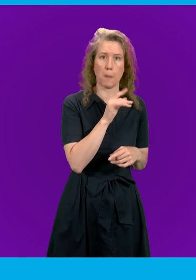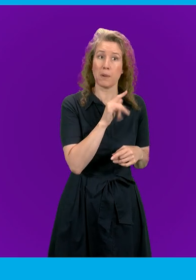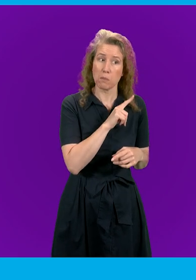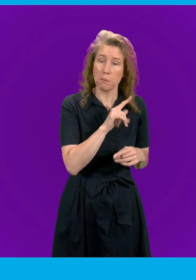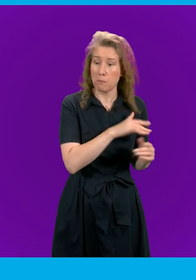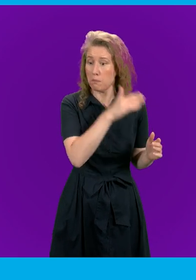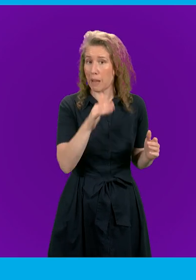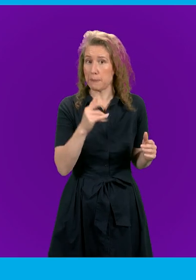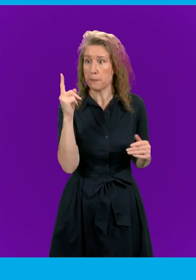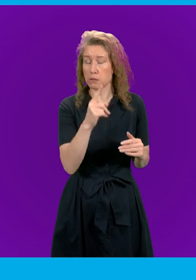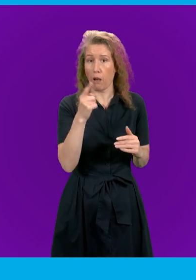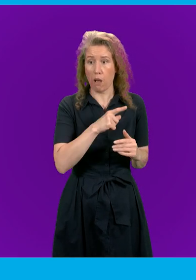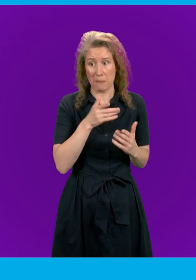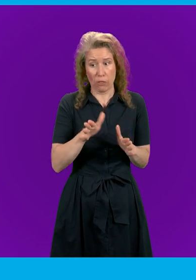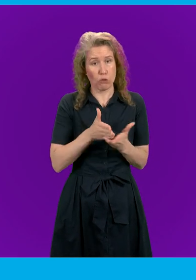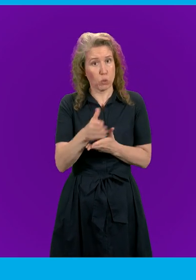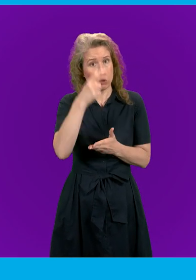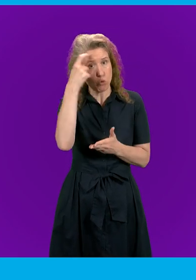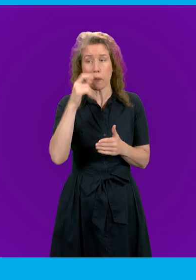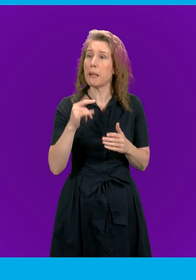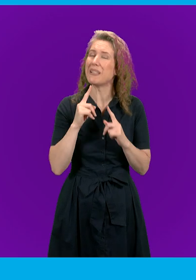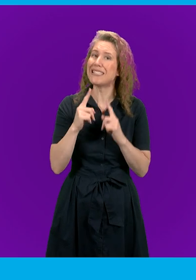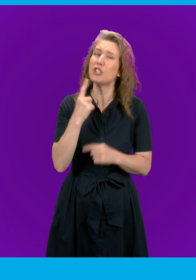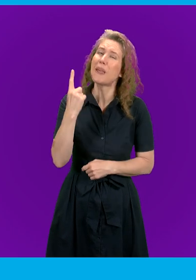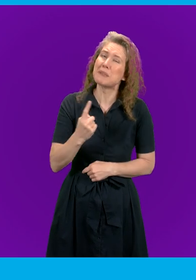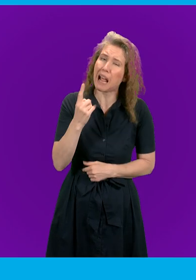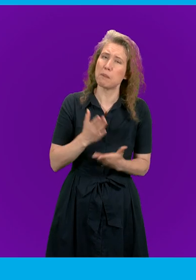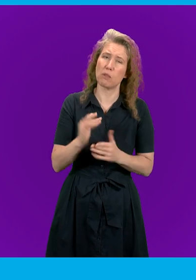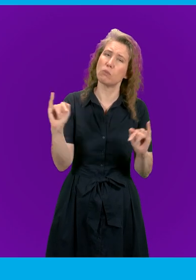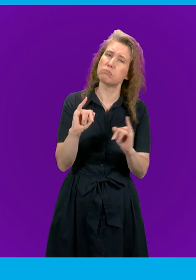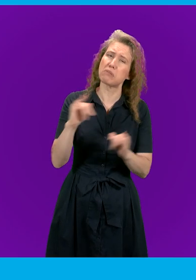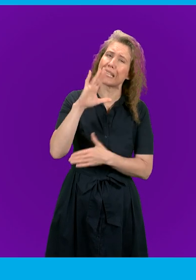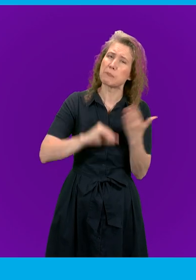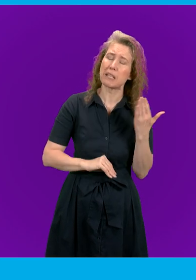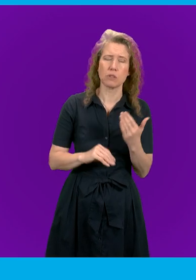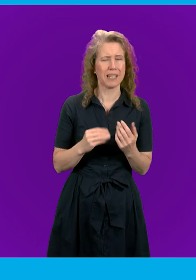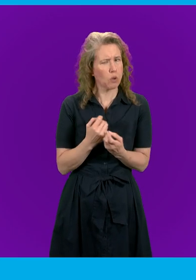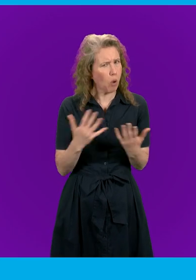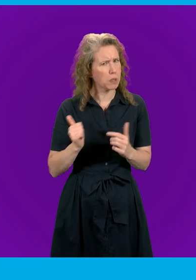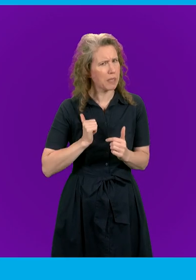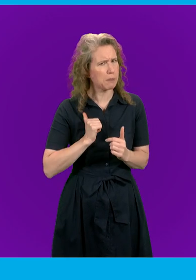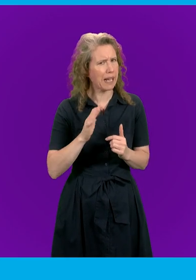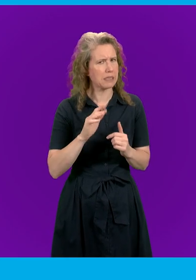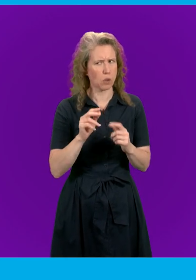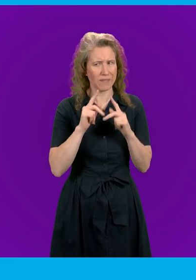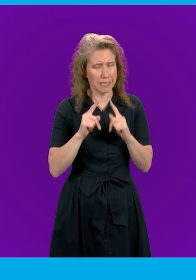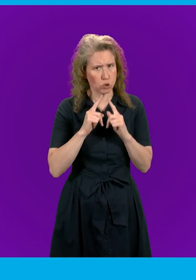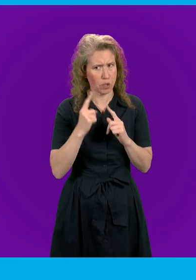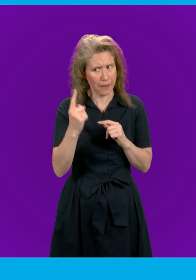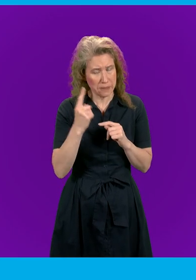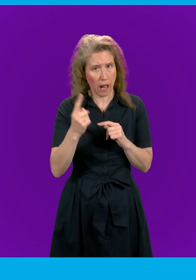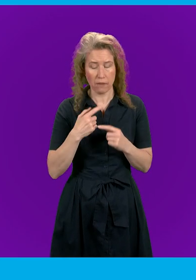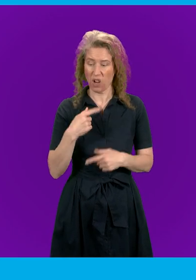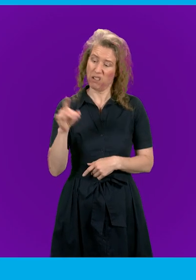trauma, and that includes for the teachers. And I think it's a big ask, to be honest, for teachers to